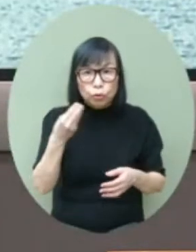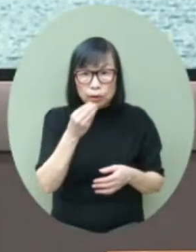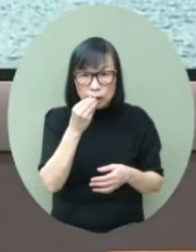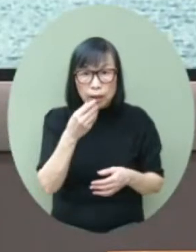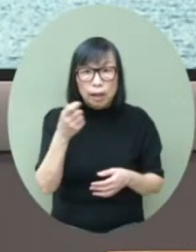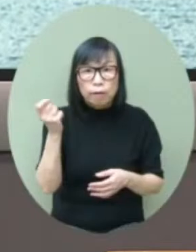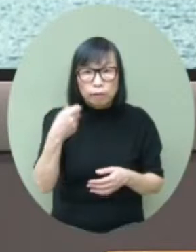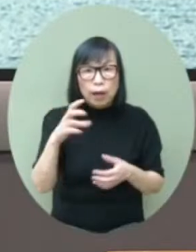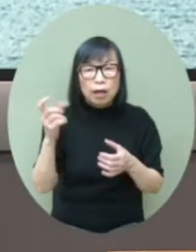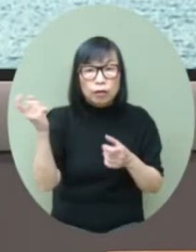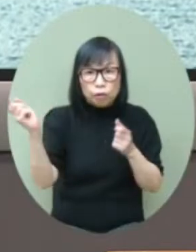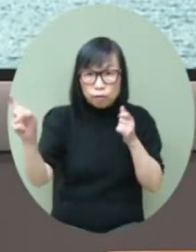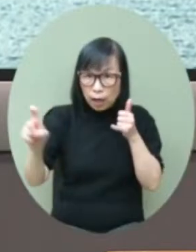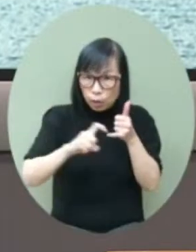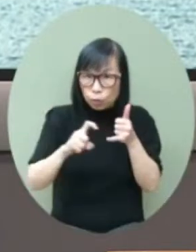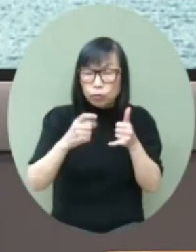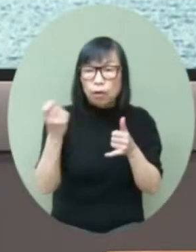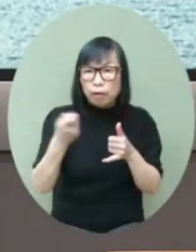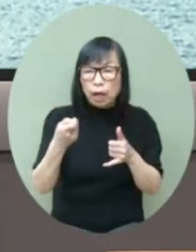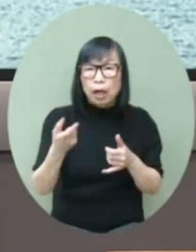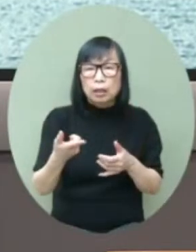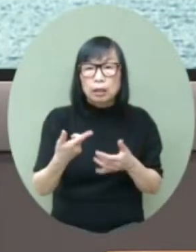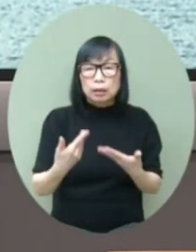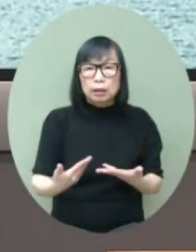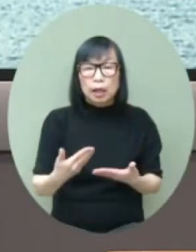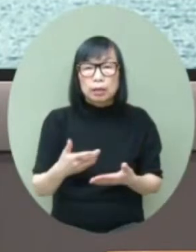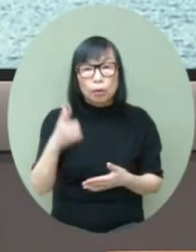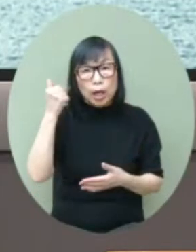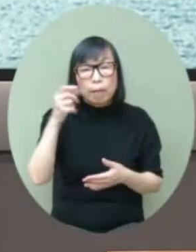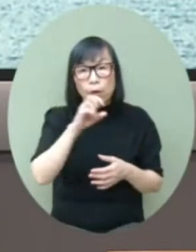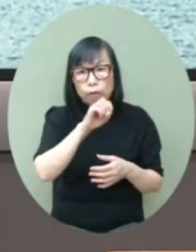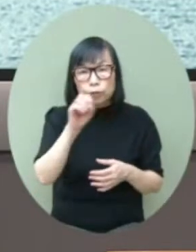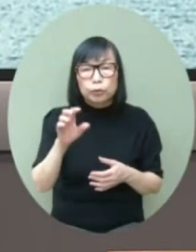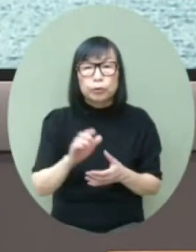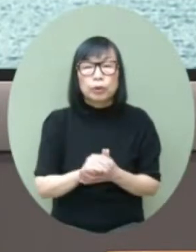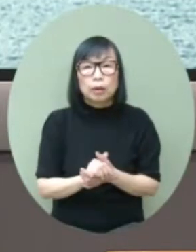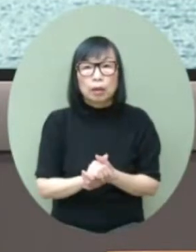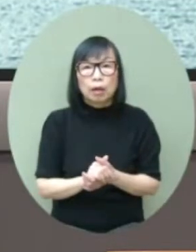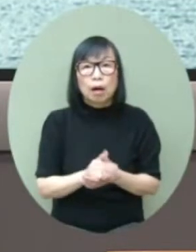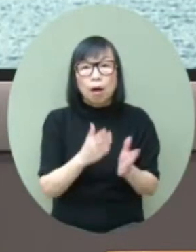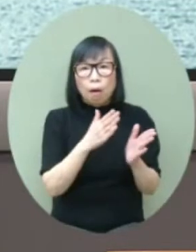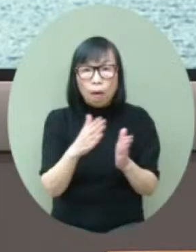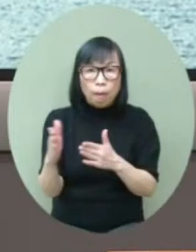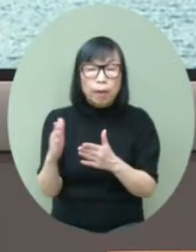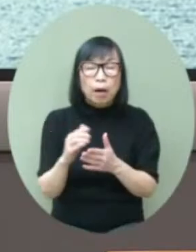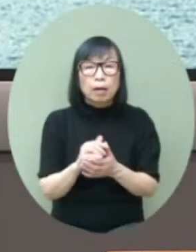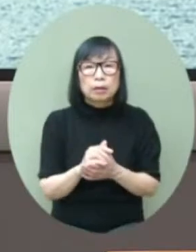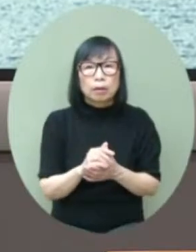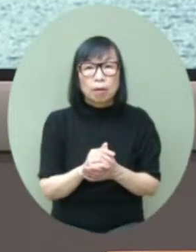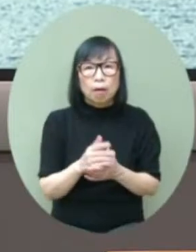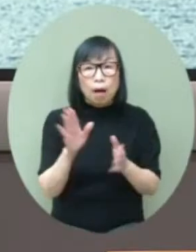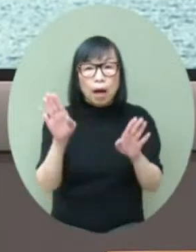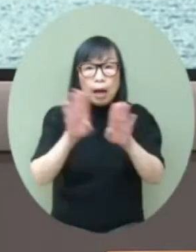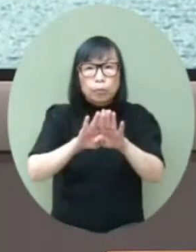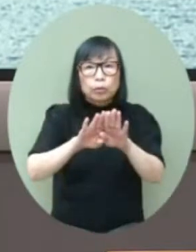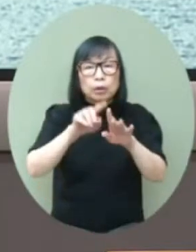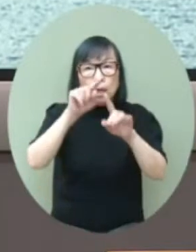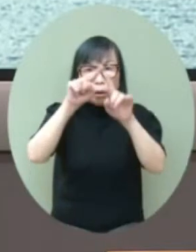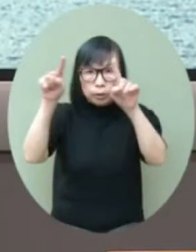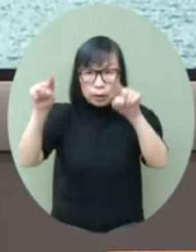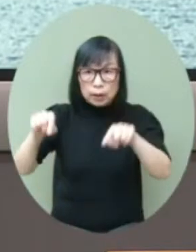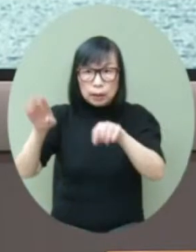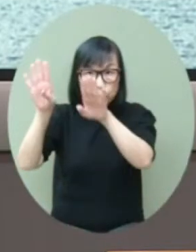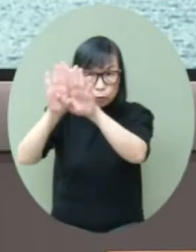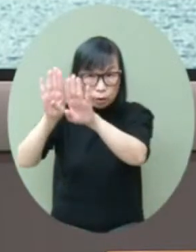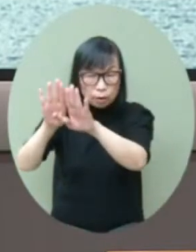restaurant at the time on that day in question. They should contact us ASAP. We are appealing to them. We've also